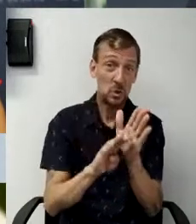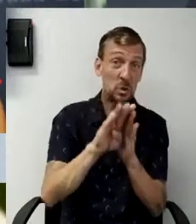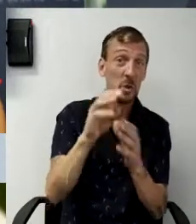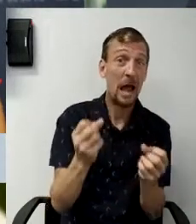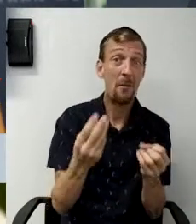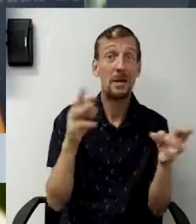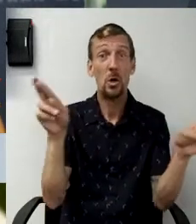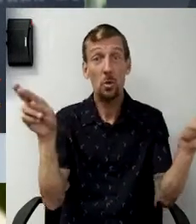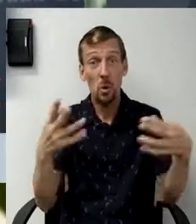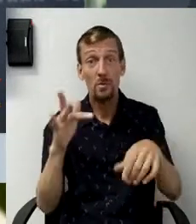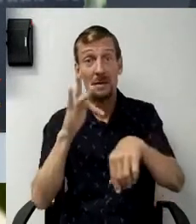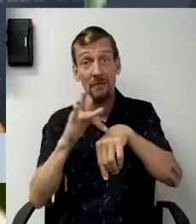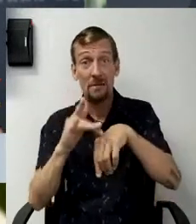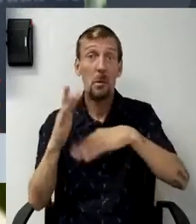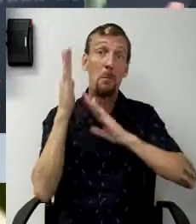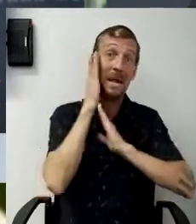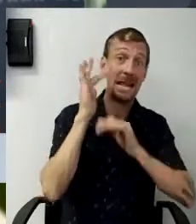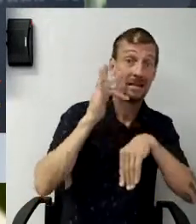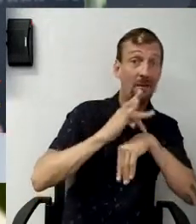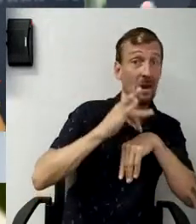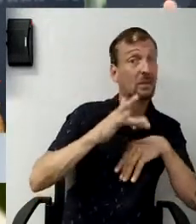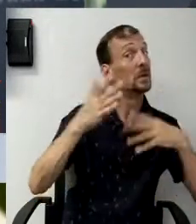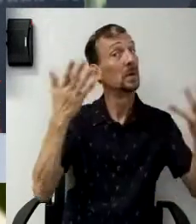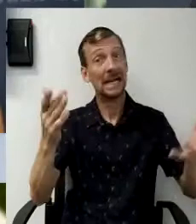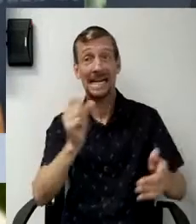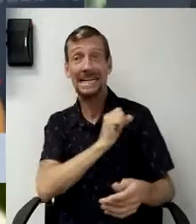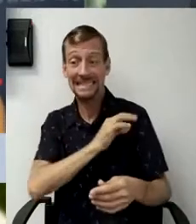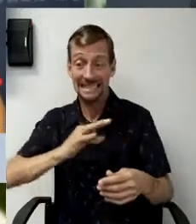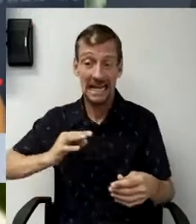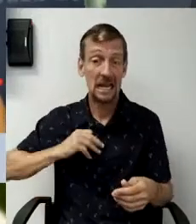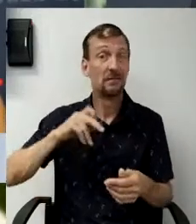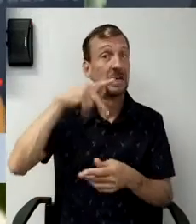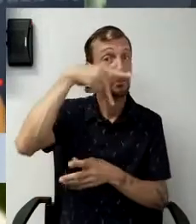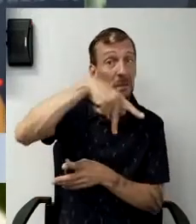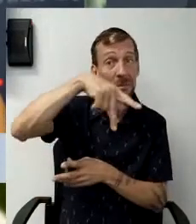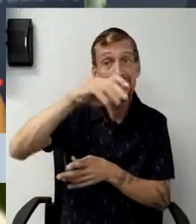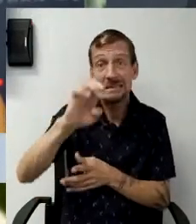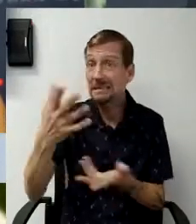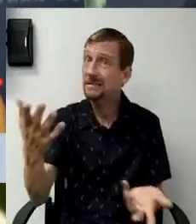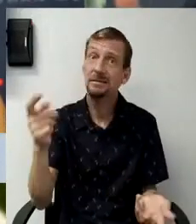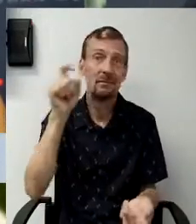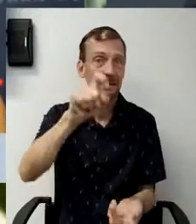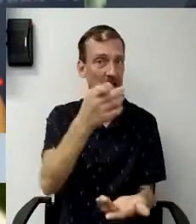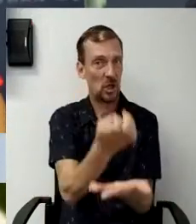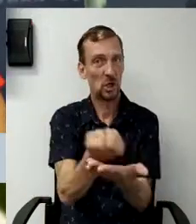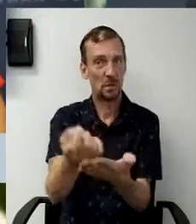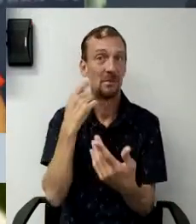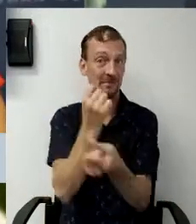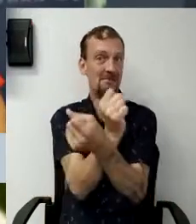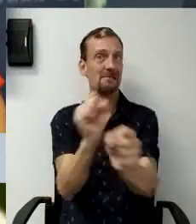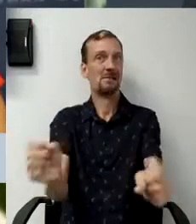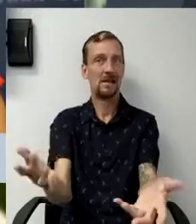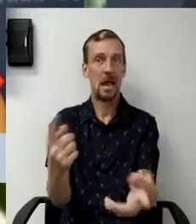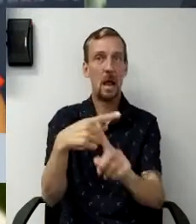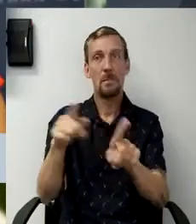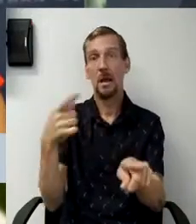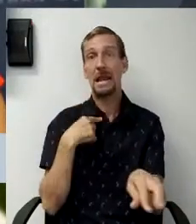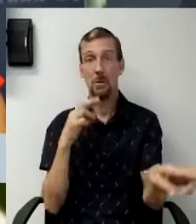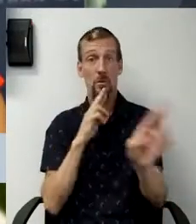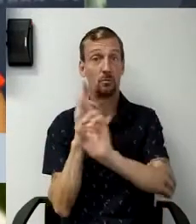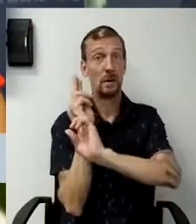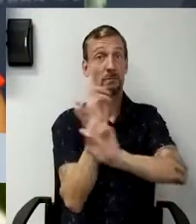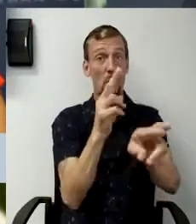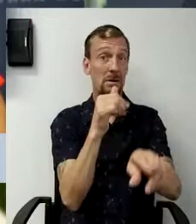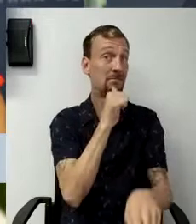lot about, what are the biggest challenges around staffing and PPE and so forth. But yesterday I was reporting to the state